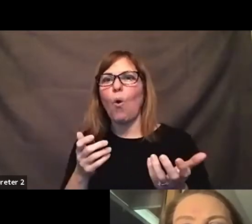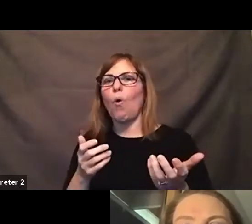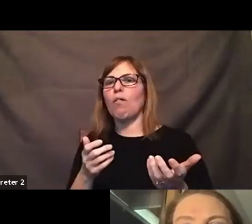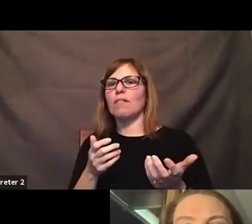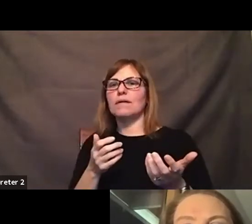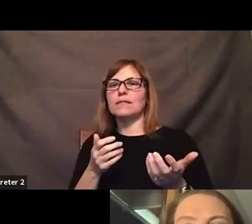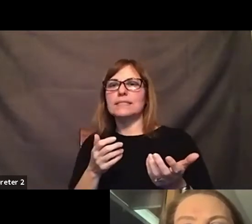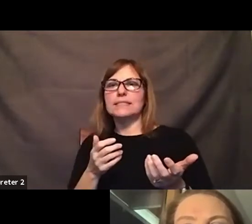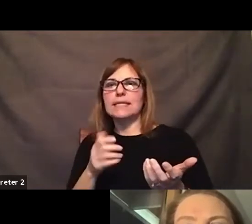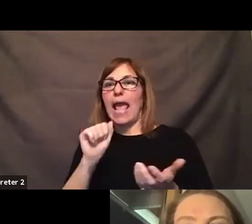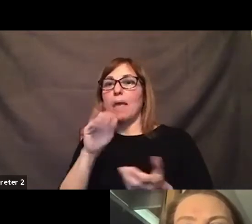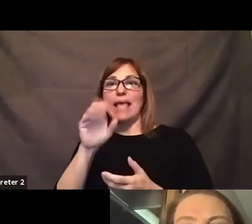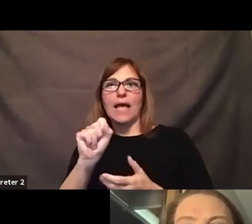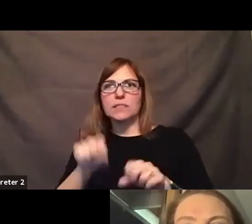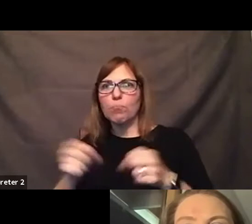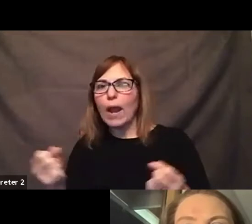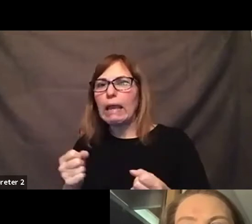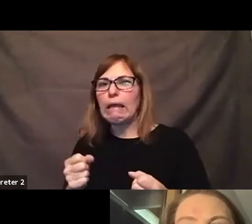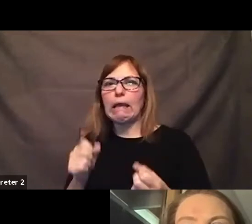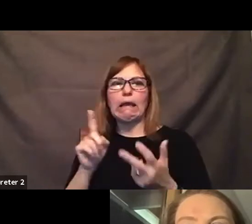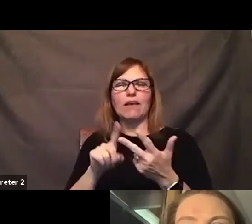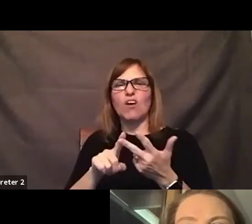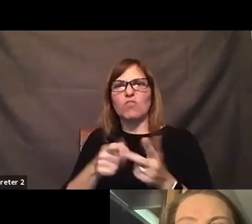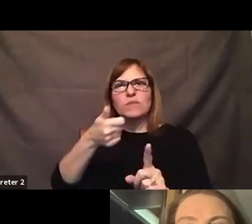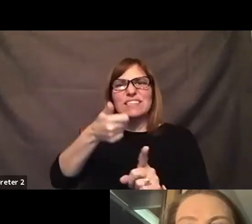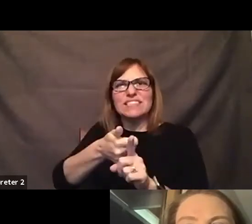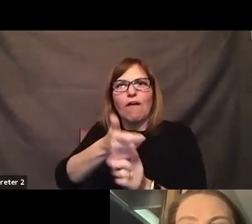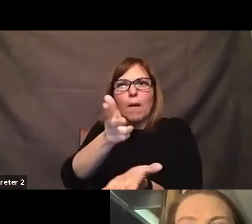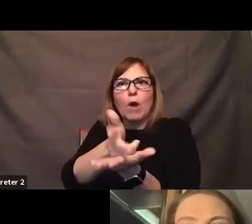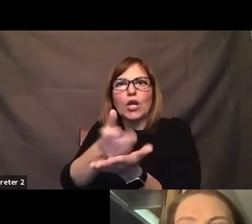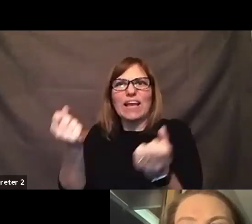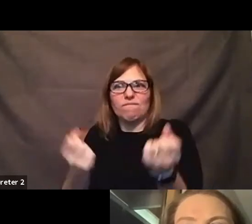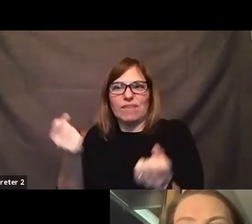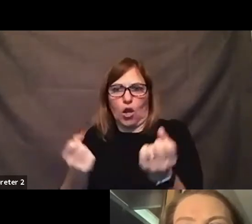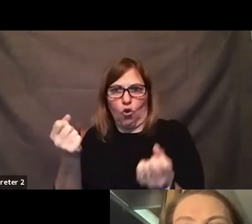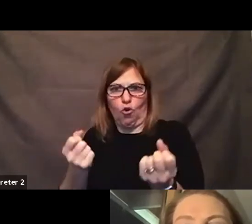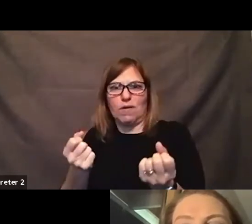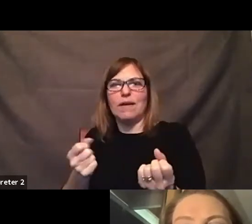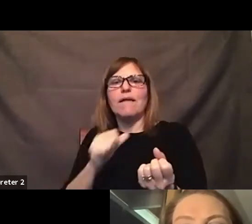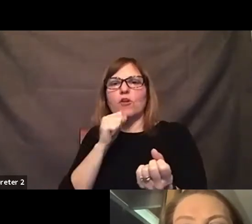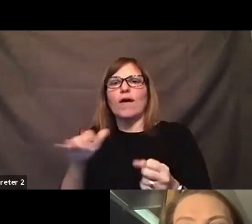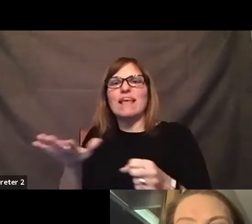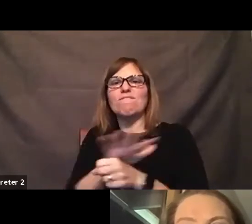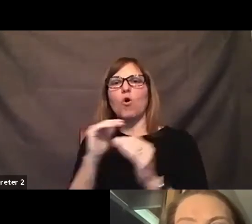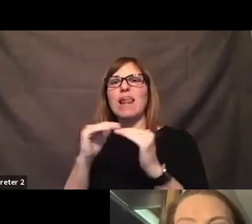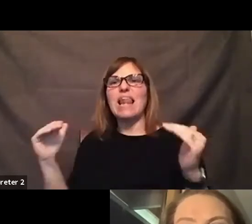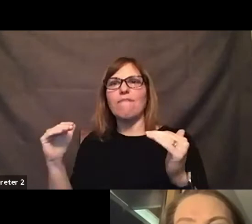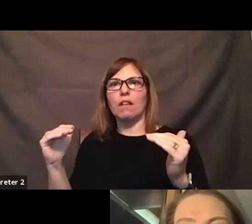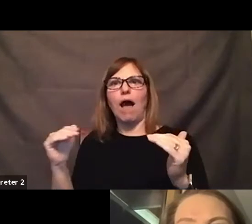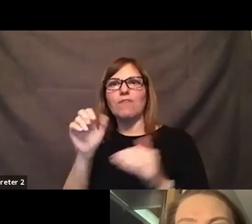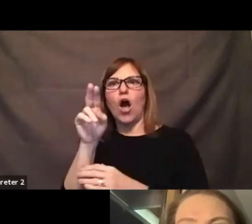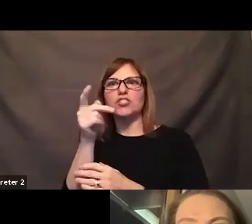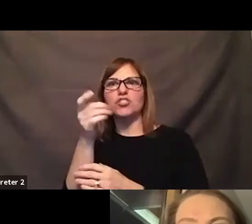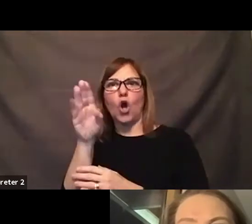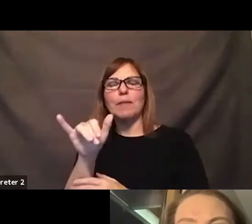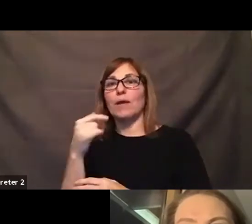and actually now self-parking vehicles. All of those that are not at the full level of autonomy that we hope to see in the future, which